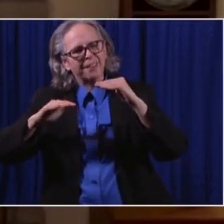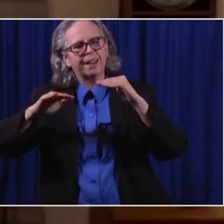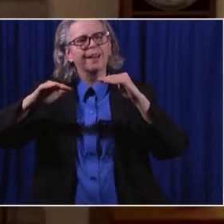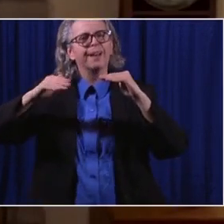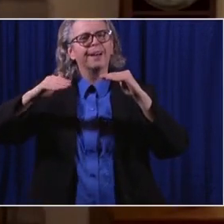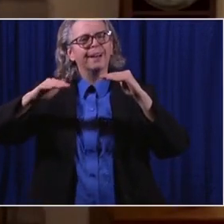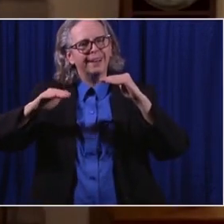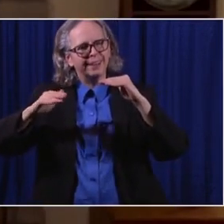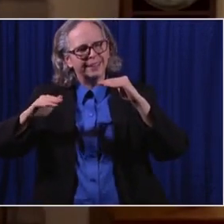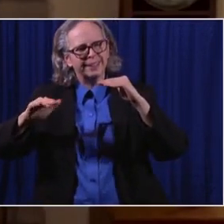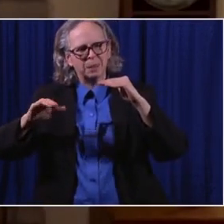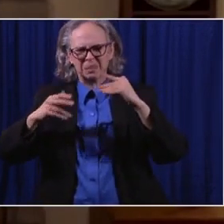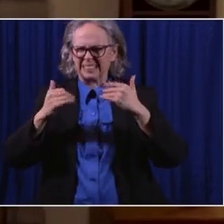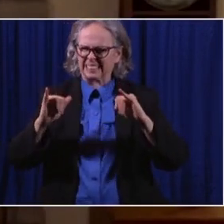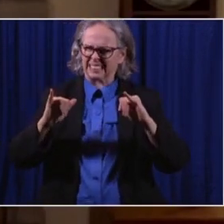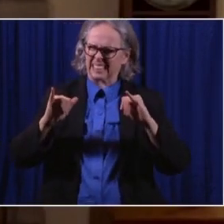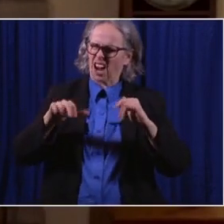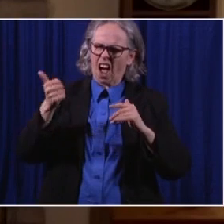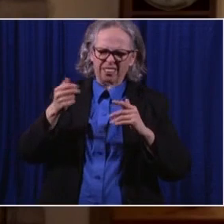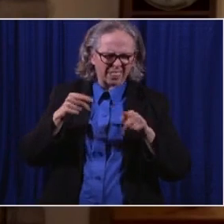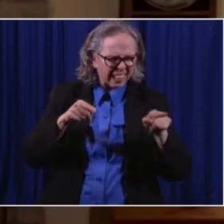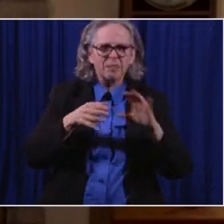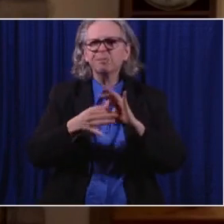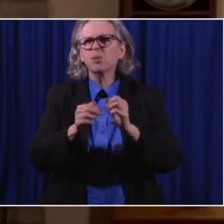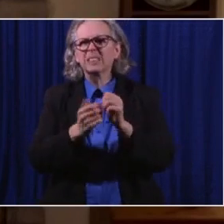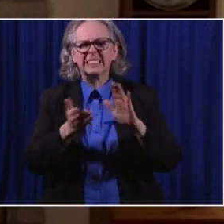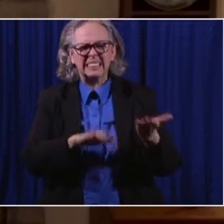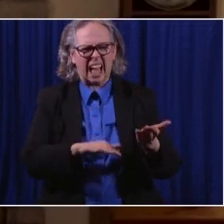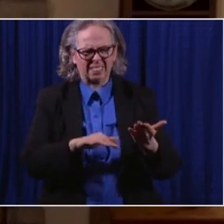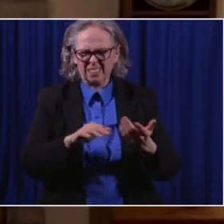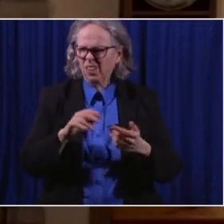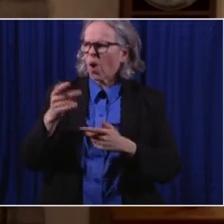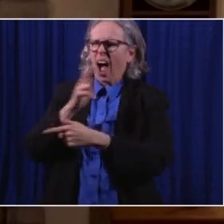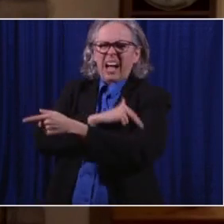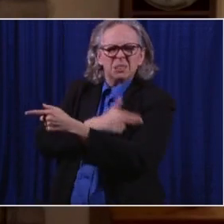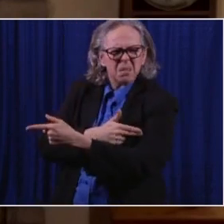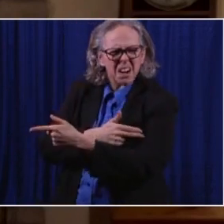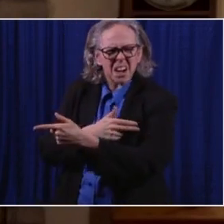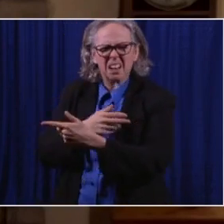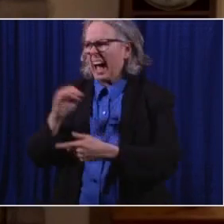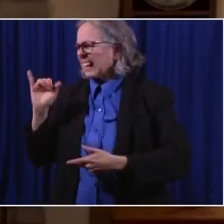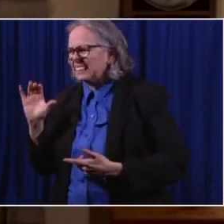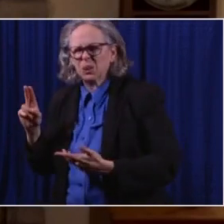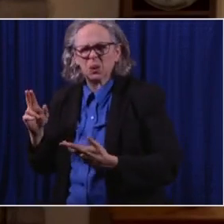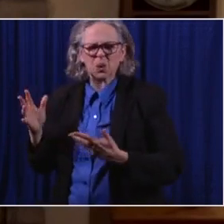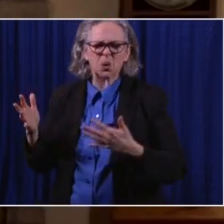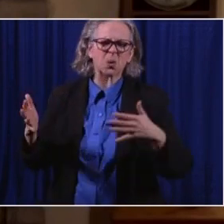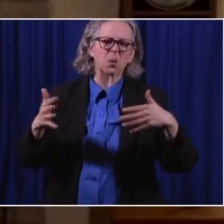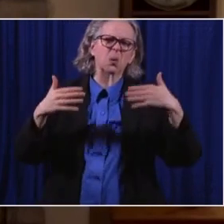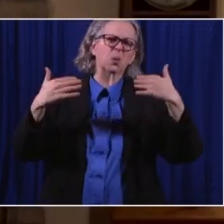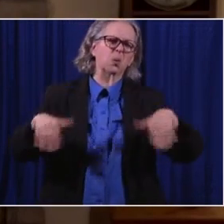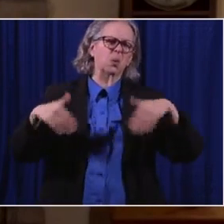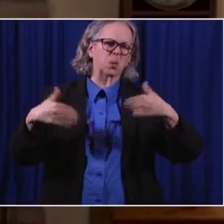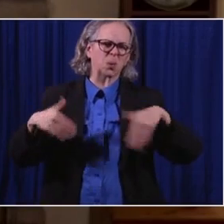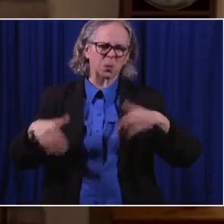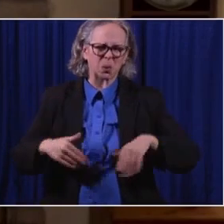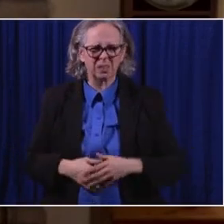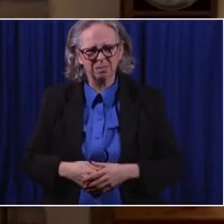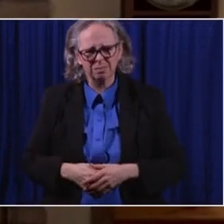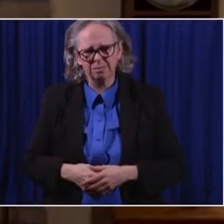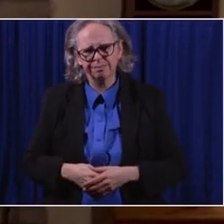is the deaths and the hospital admissions, as well as the ICU admissions. Eric, let's go to our top